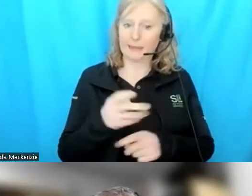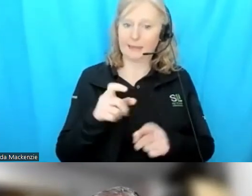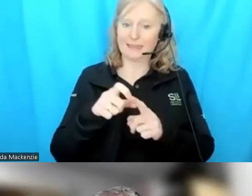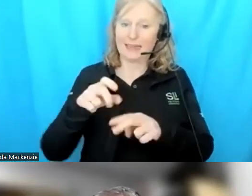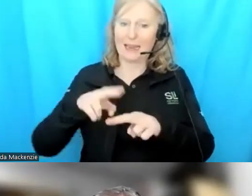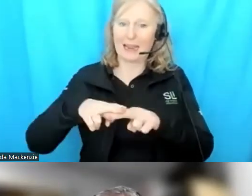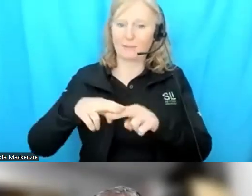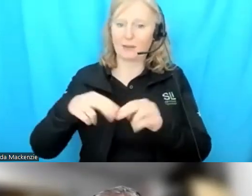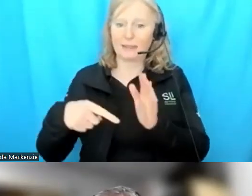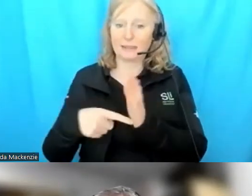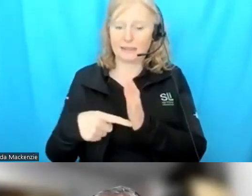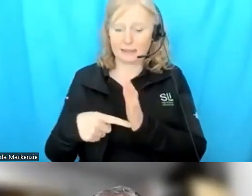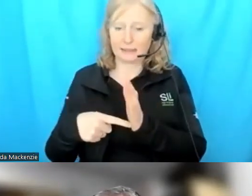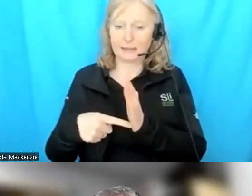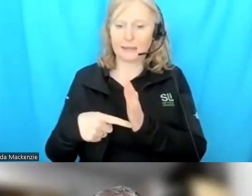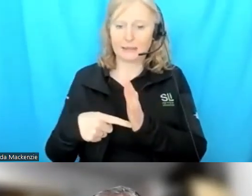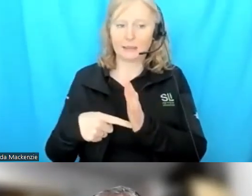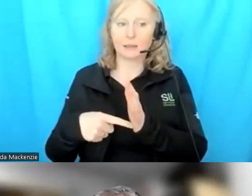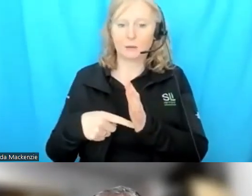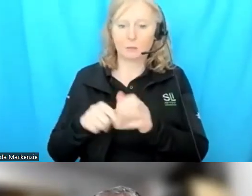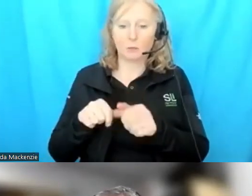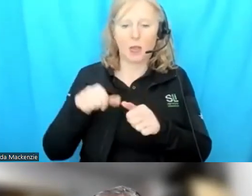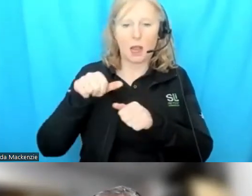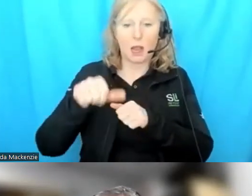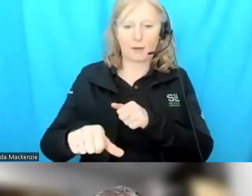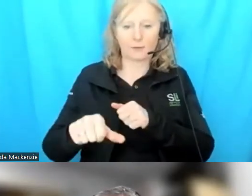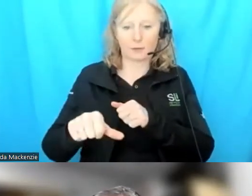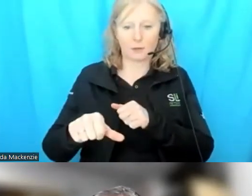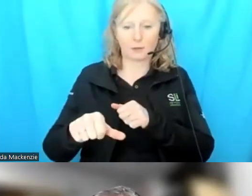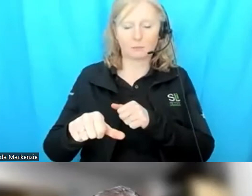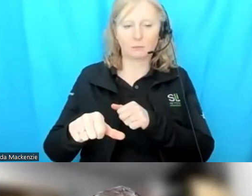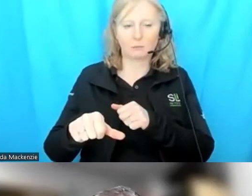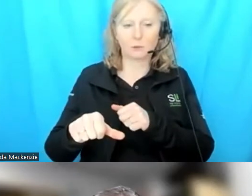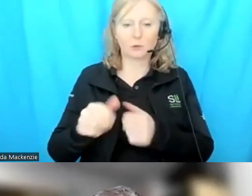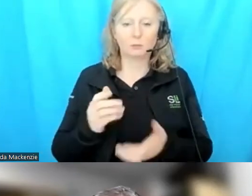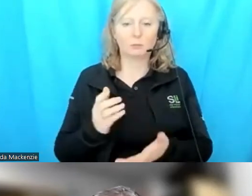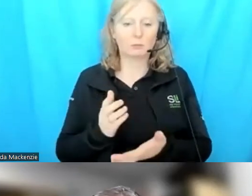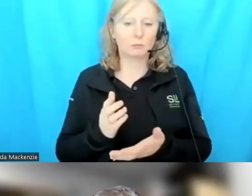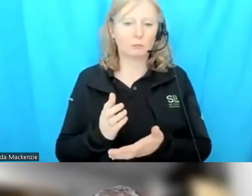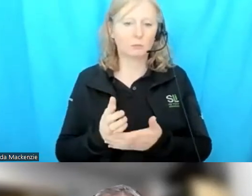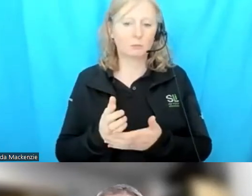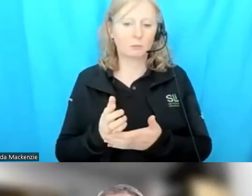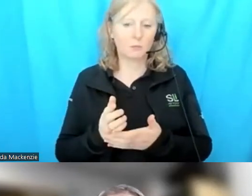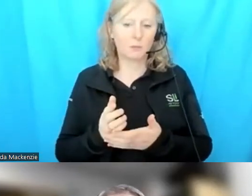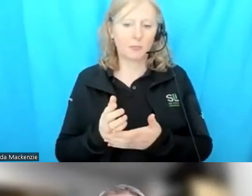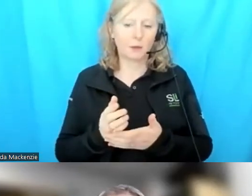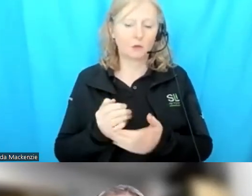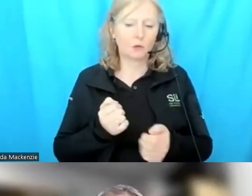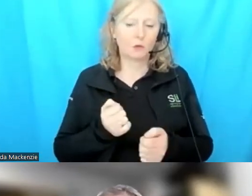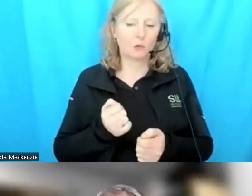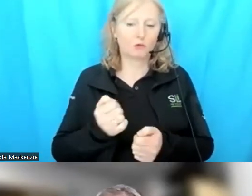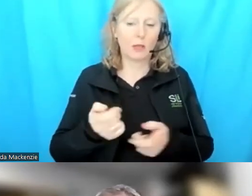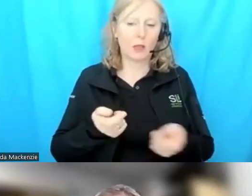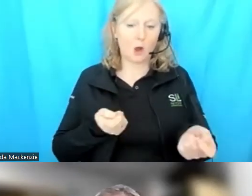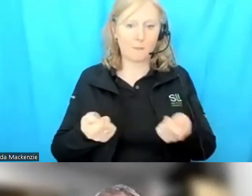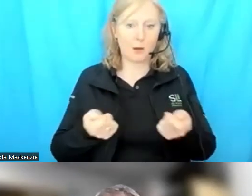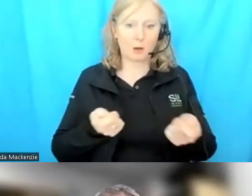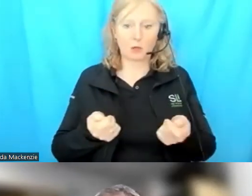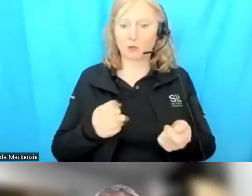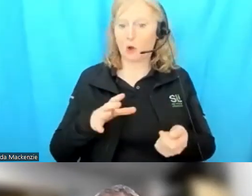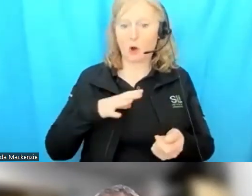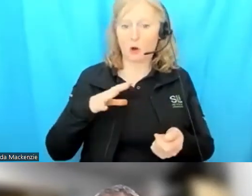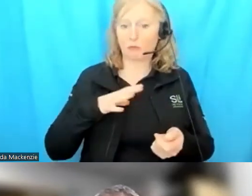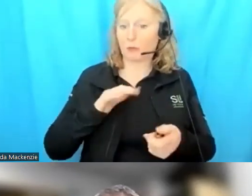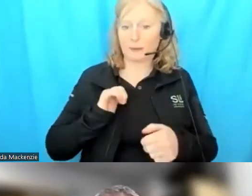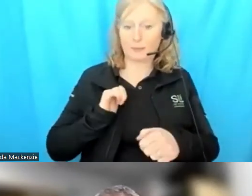framework or training package was developed shortly after. So in actual fact, rail operators had already